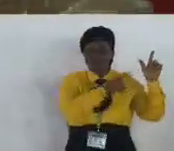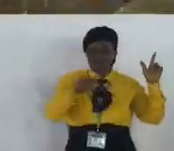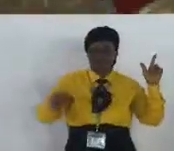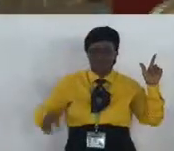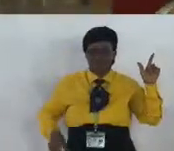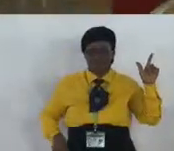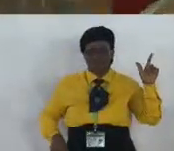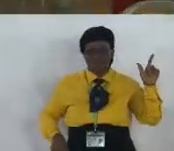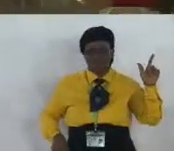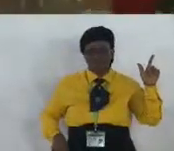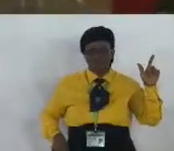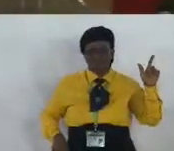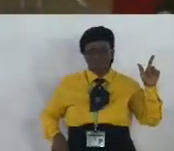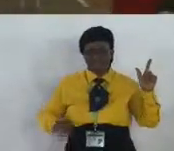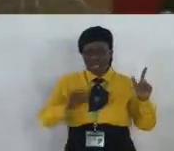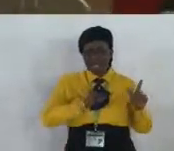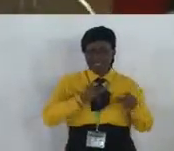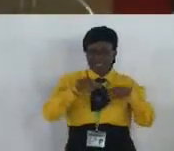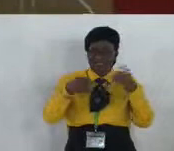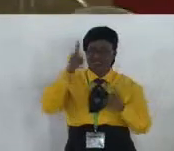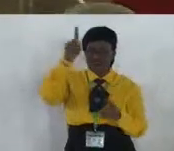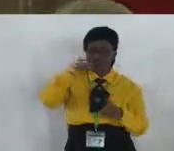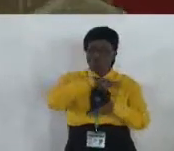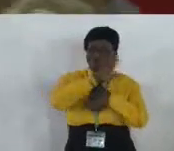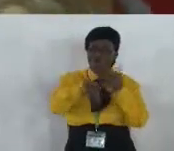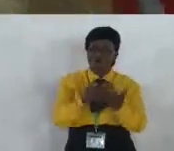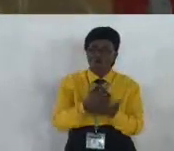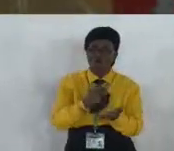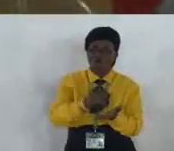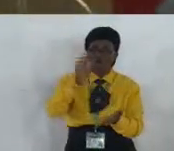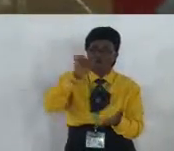I give you all glory. I give you all honor.